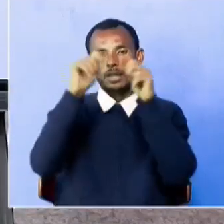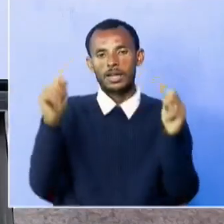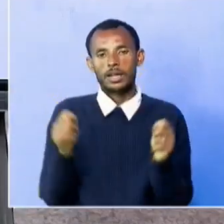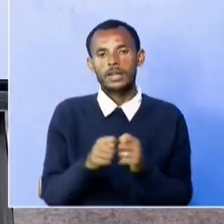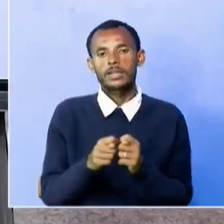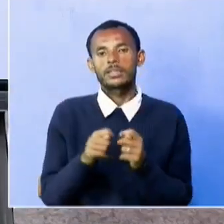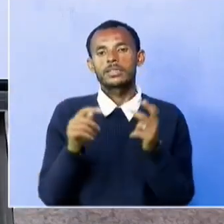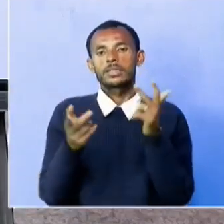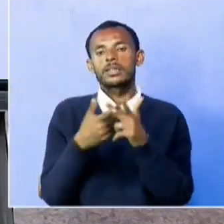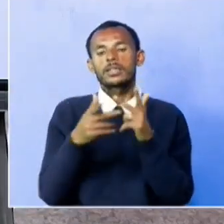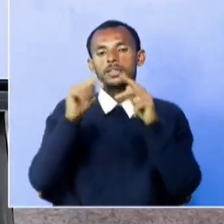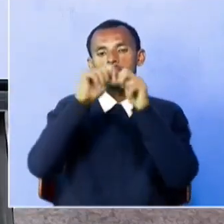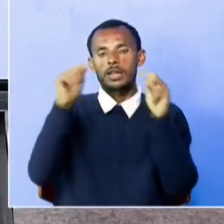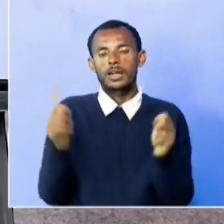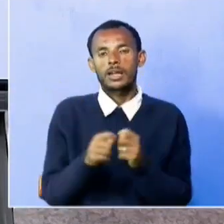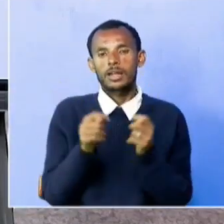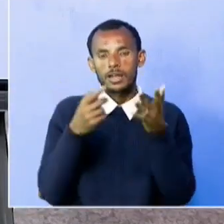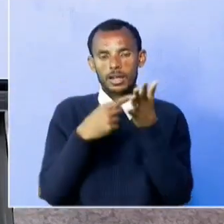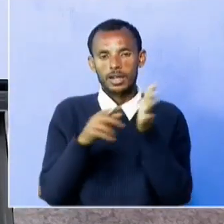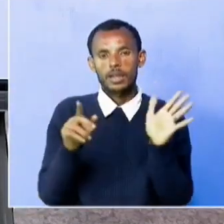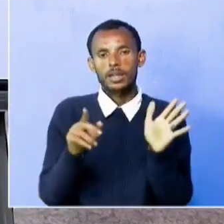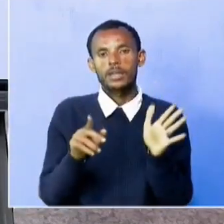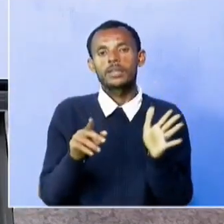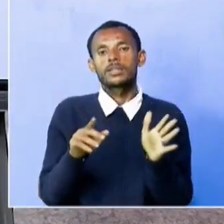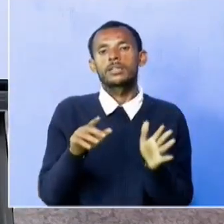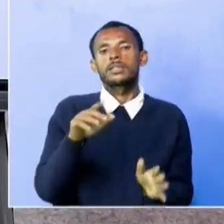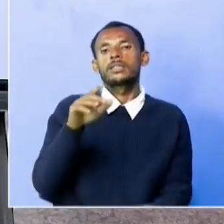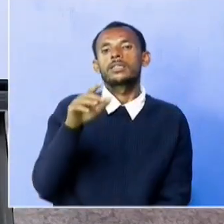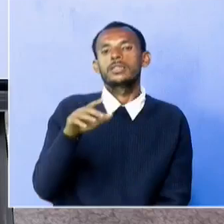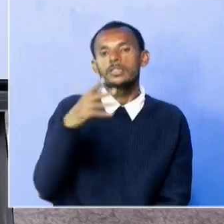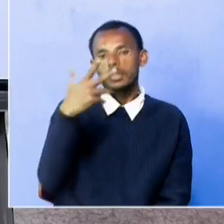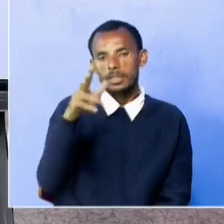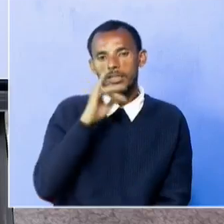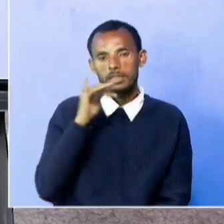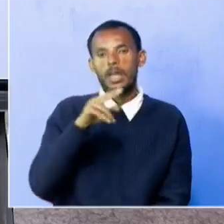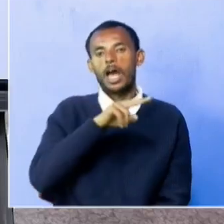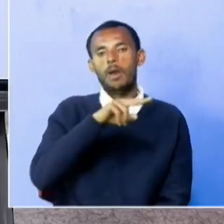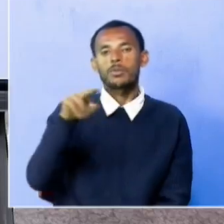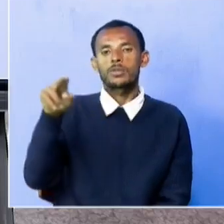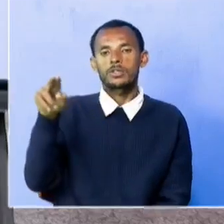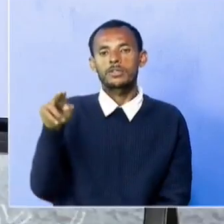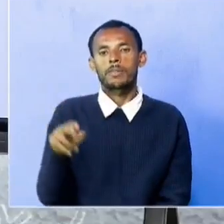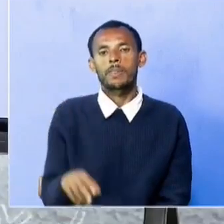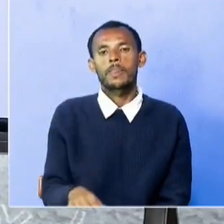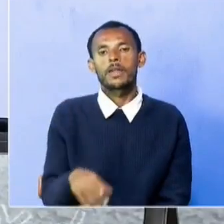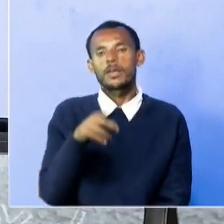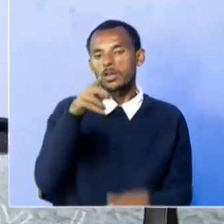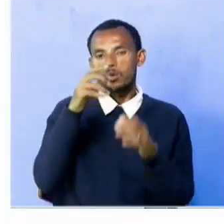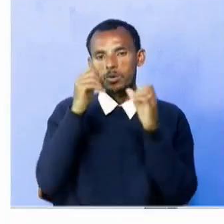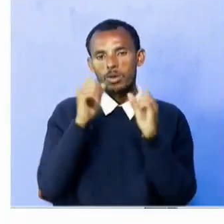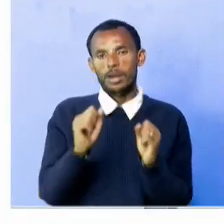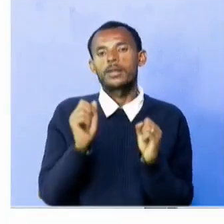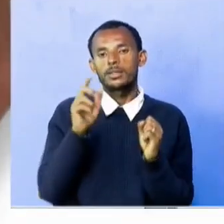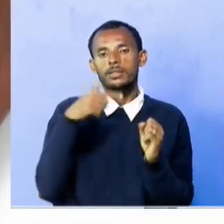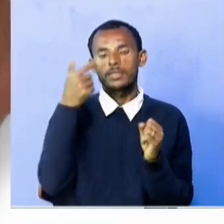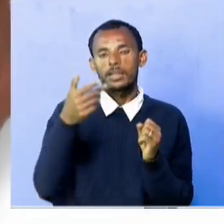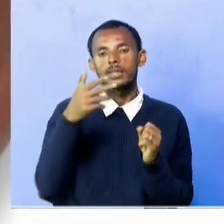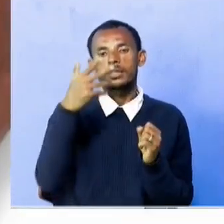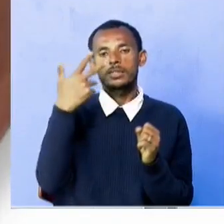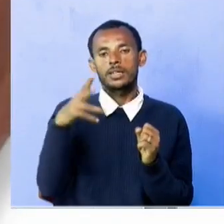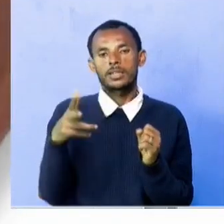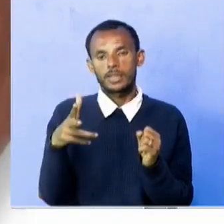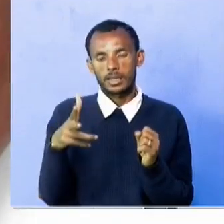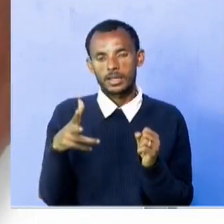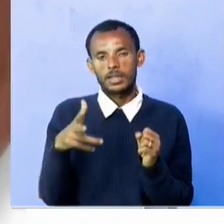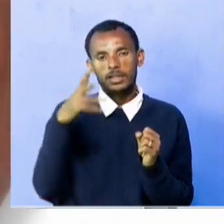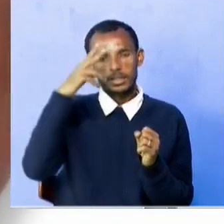third triangle, clearly 13 is the hypotenuse. So you can say 13